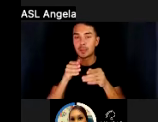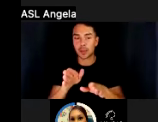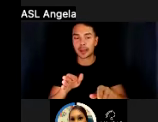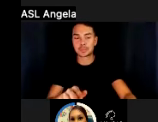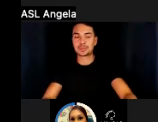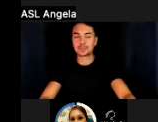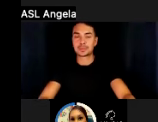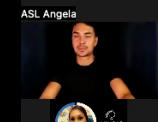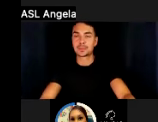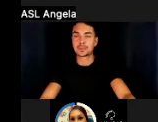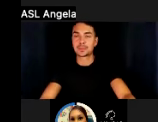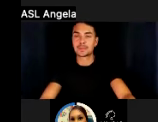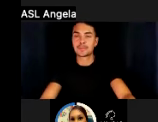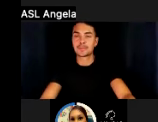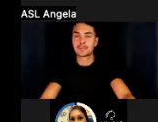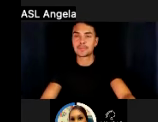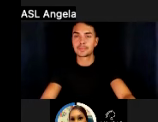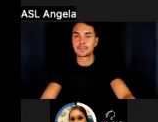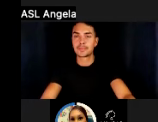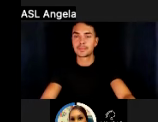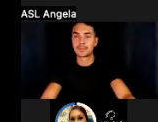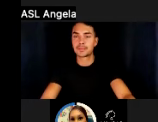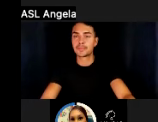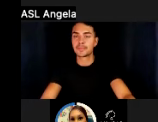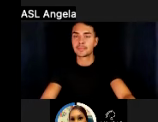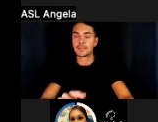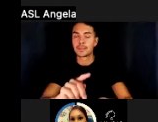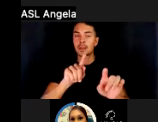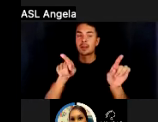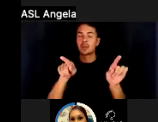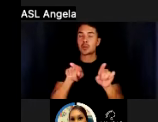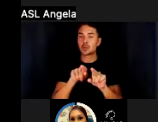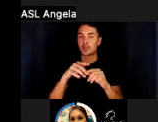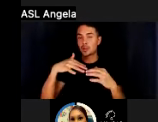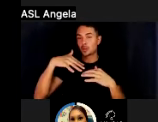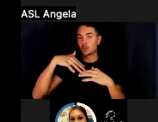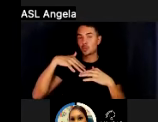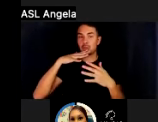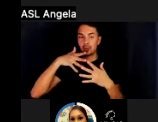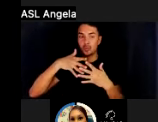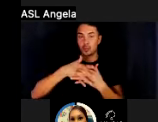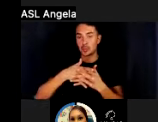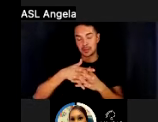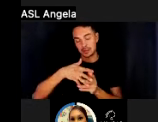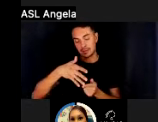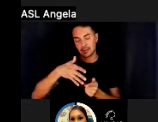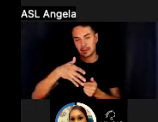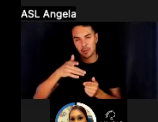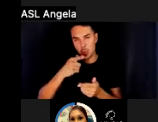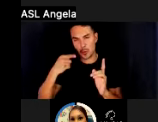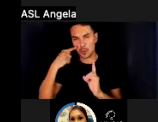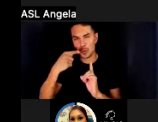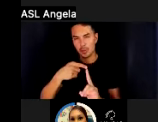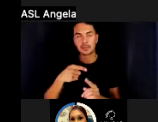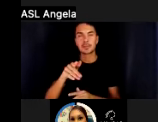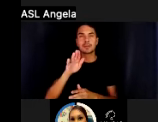So bringing those concerns back to the group. But then I think also, meeting and having conversations, being